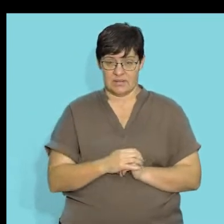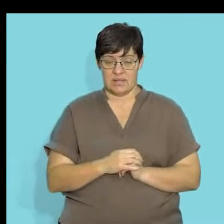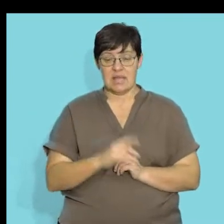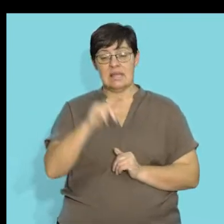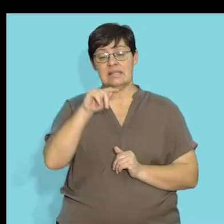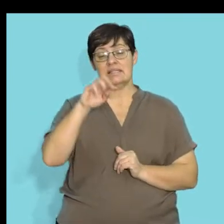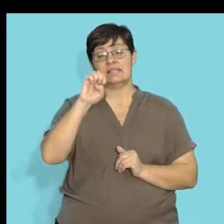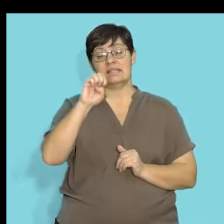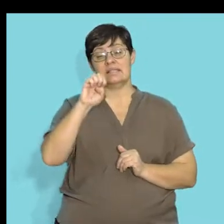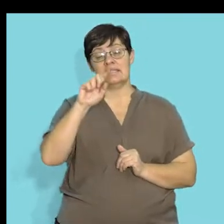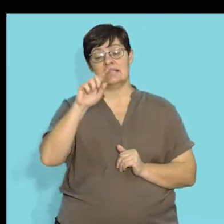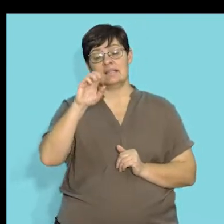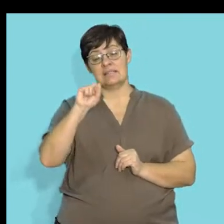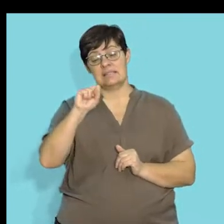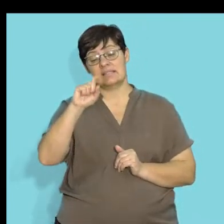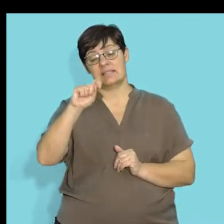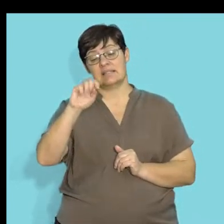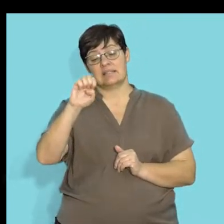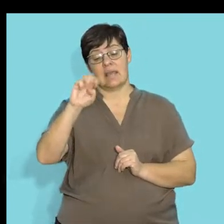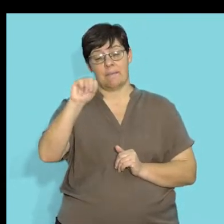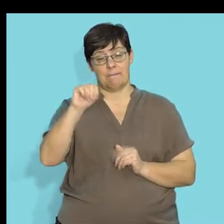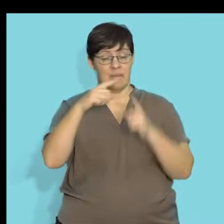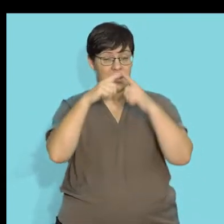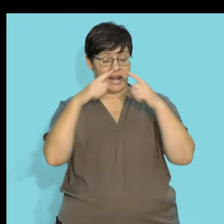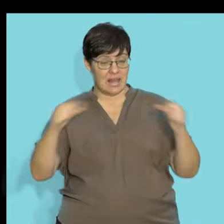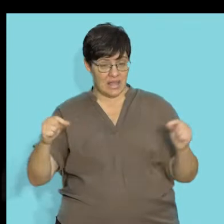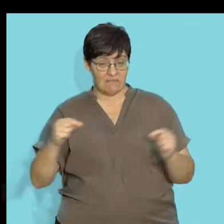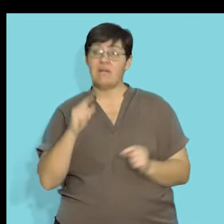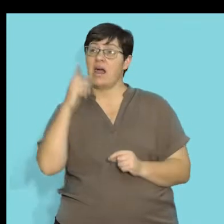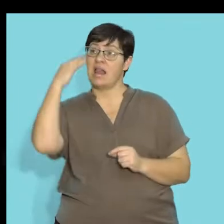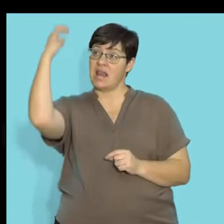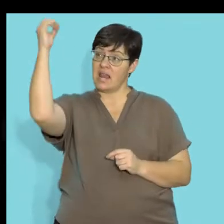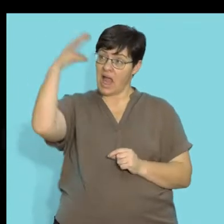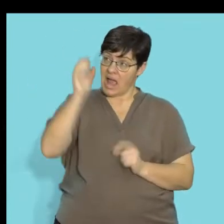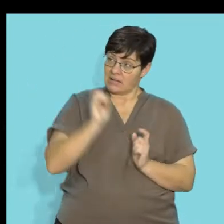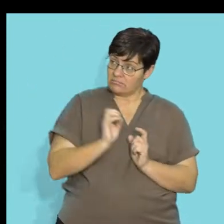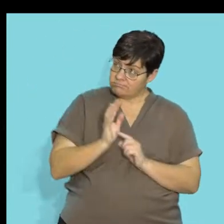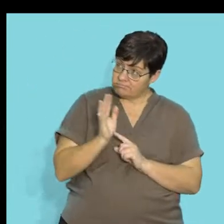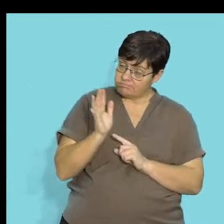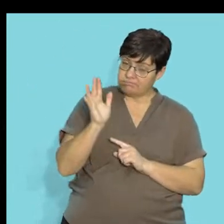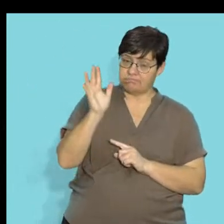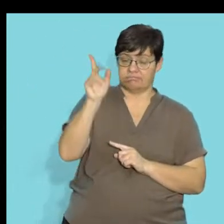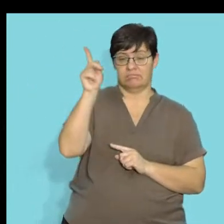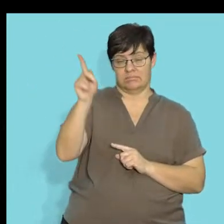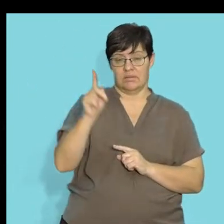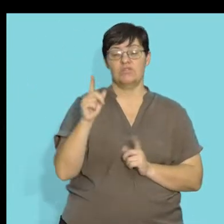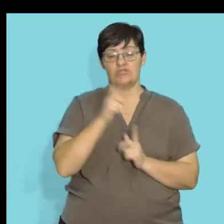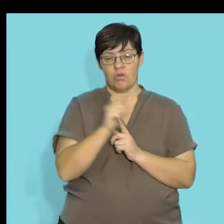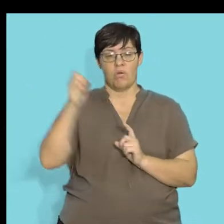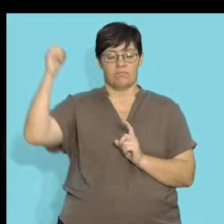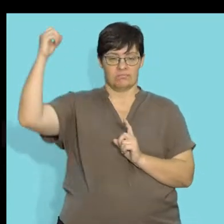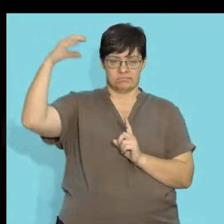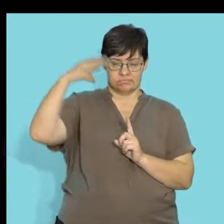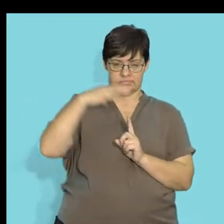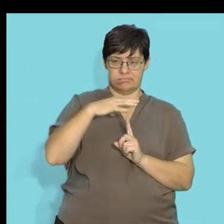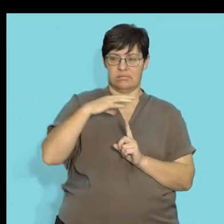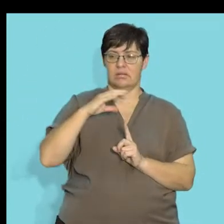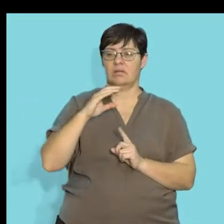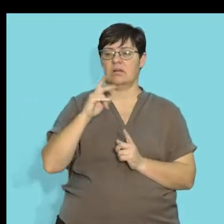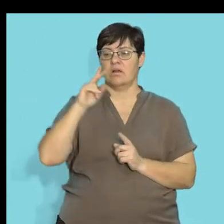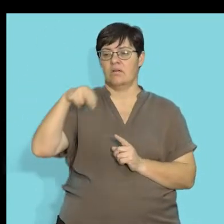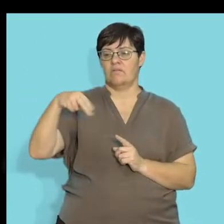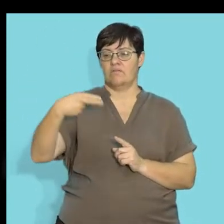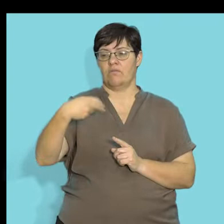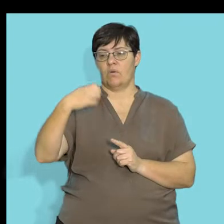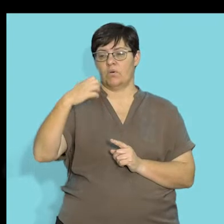grow towards the light to absorb the maximum amount of sunlight. So that photosynthesis is therefore